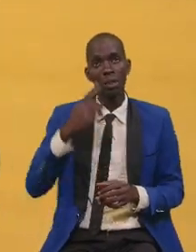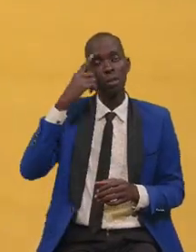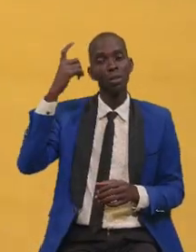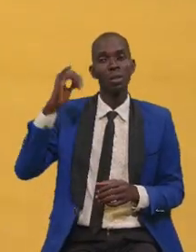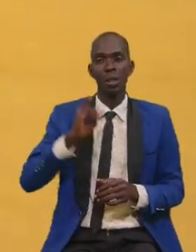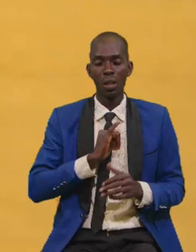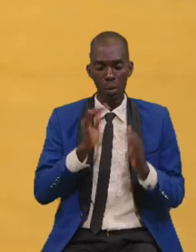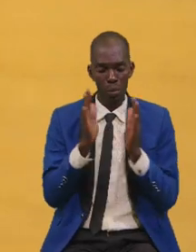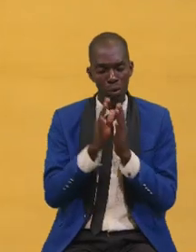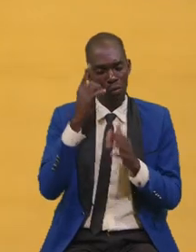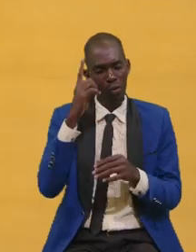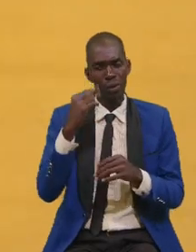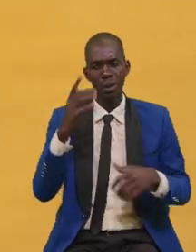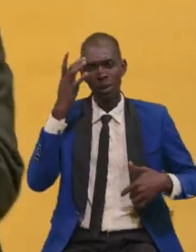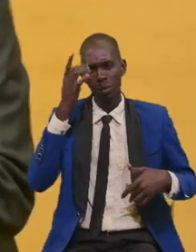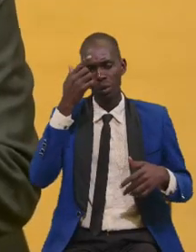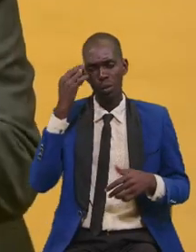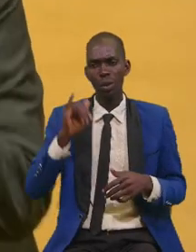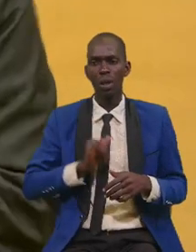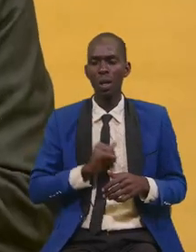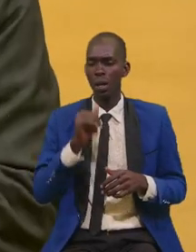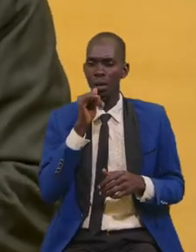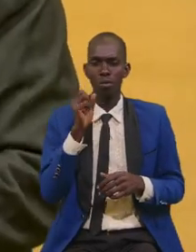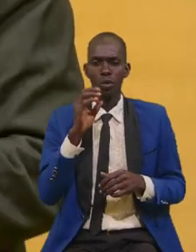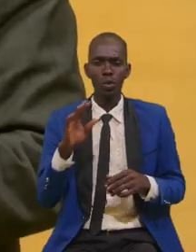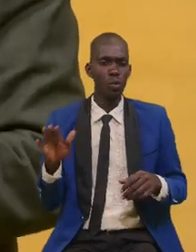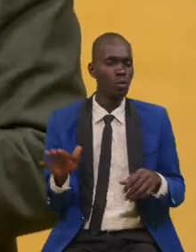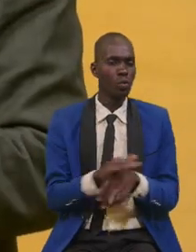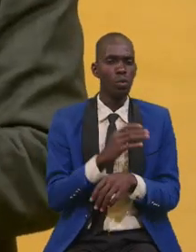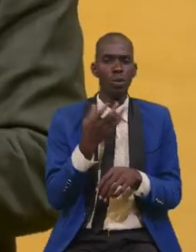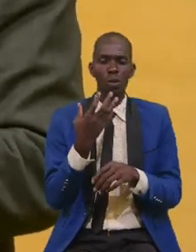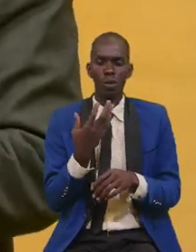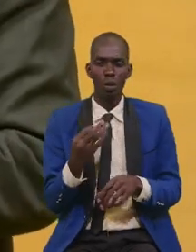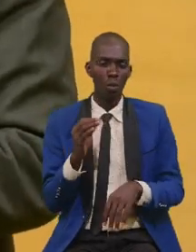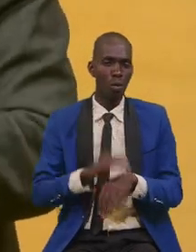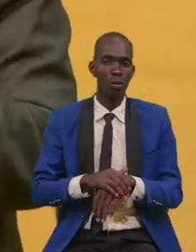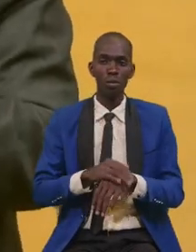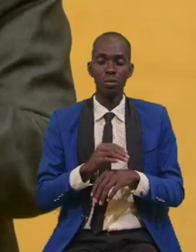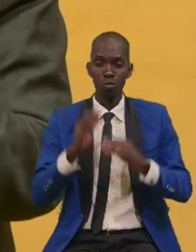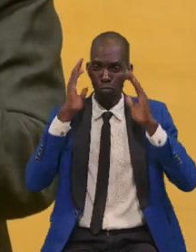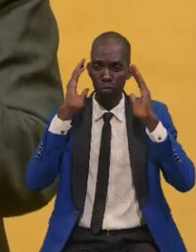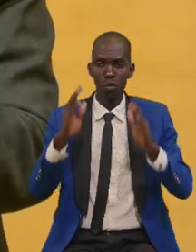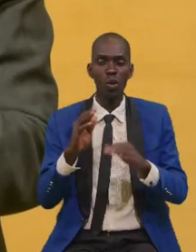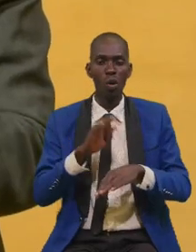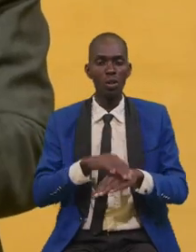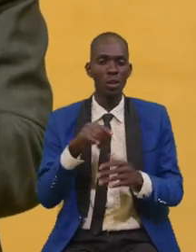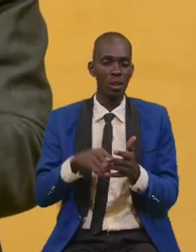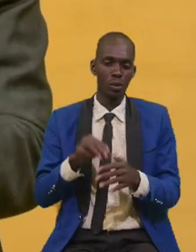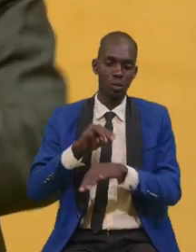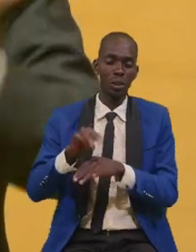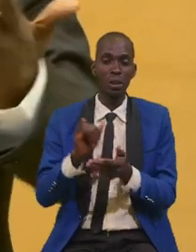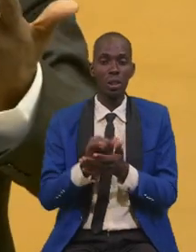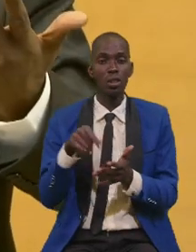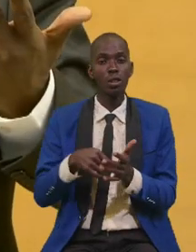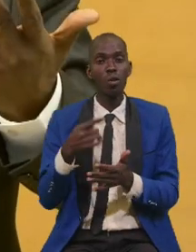I so concentrate on this ministry that this is what you do, that my waking hours,